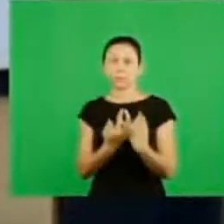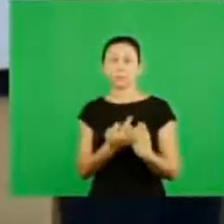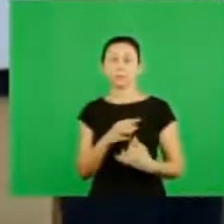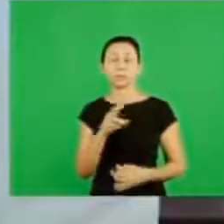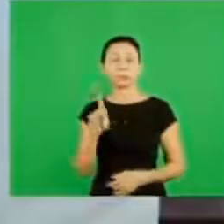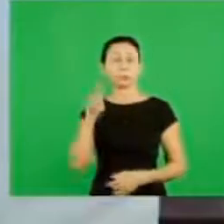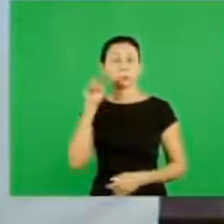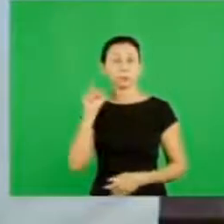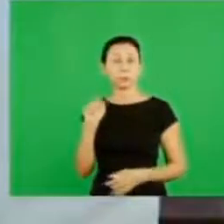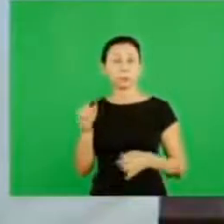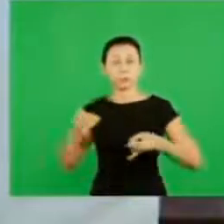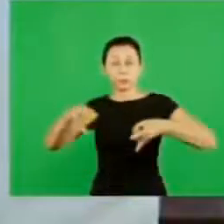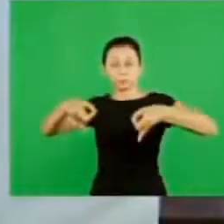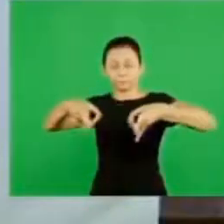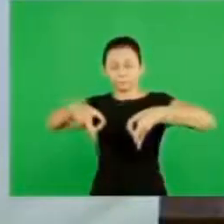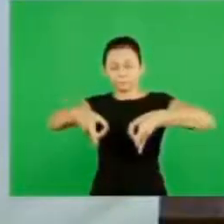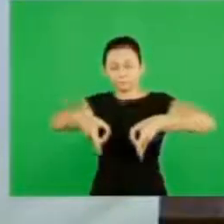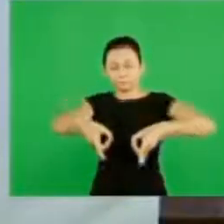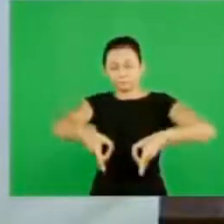there